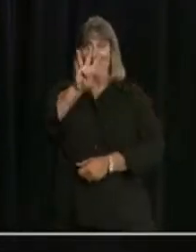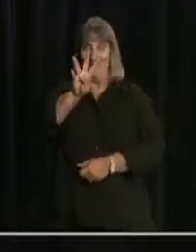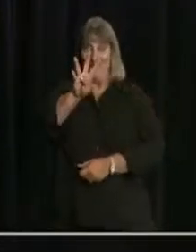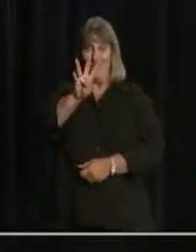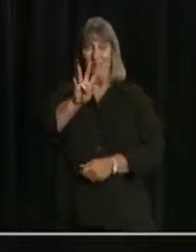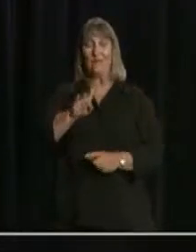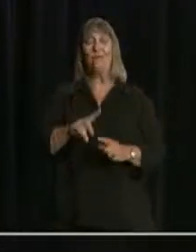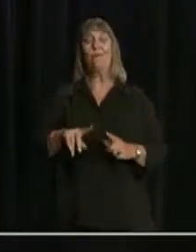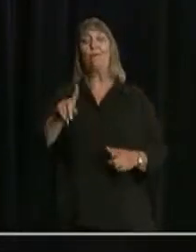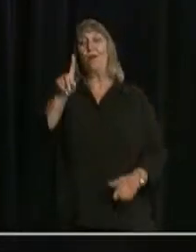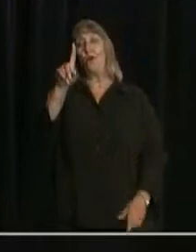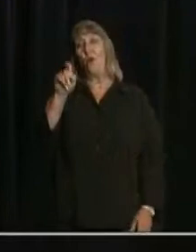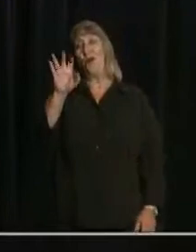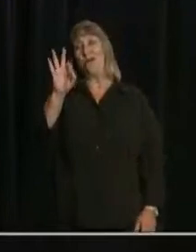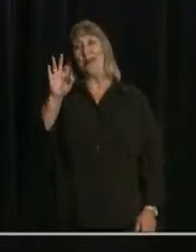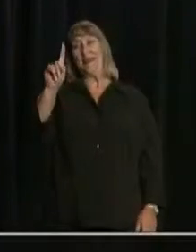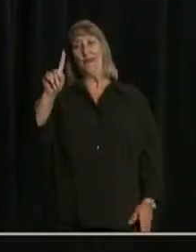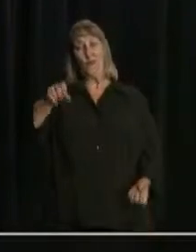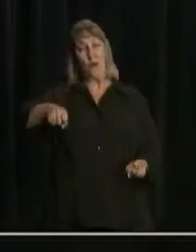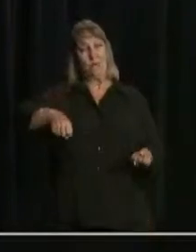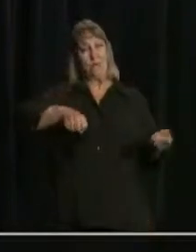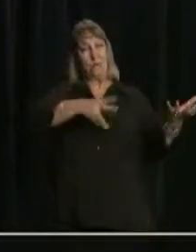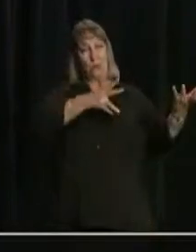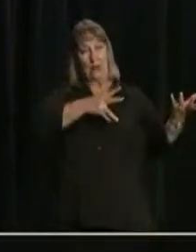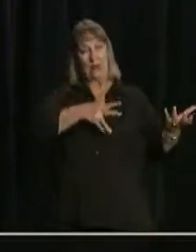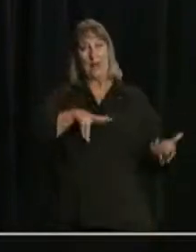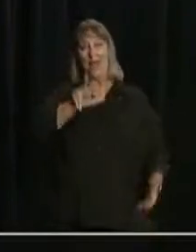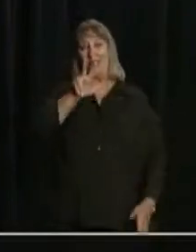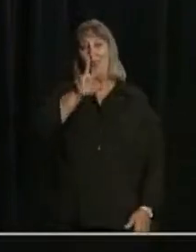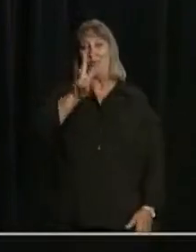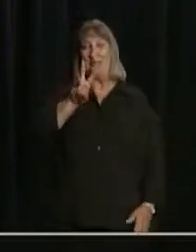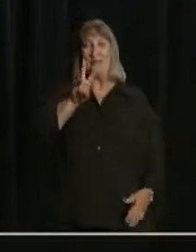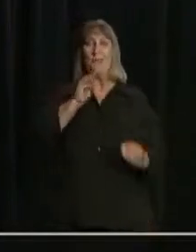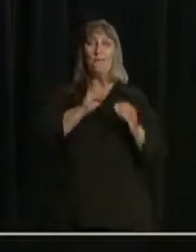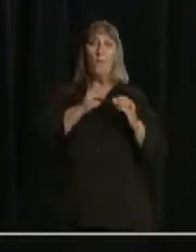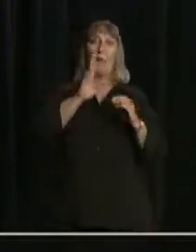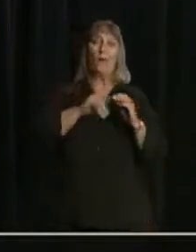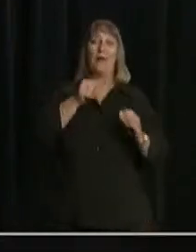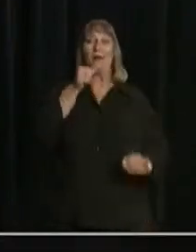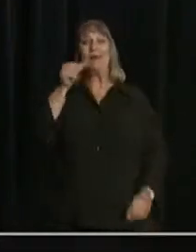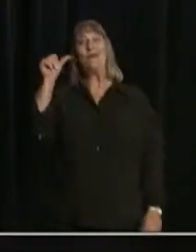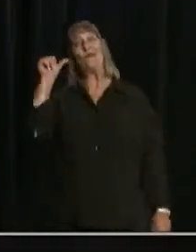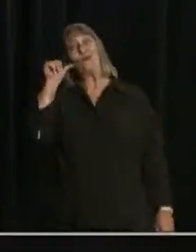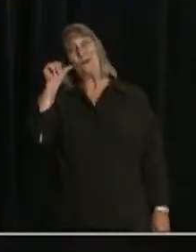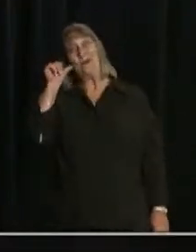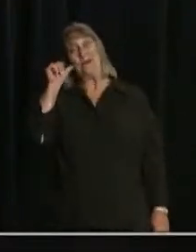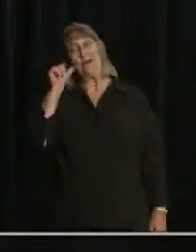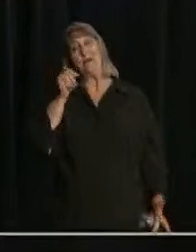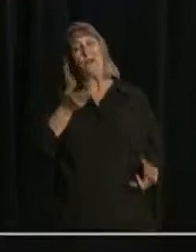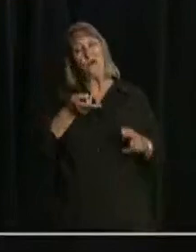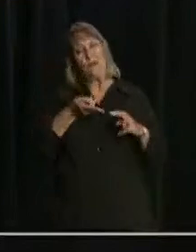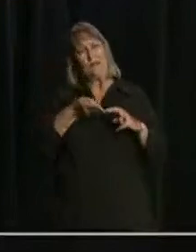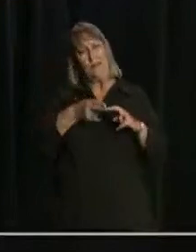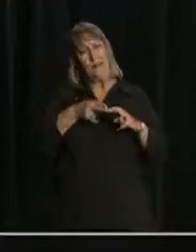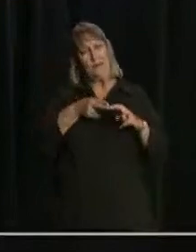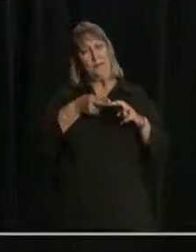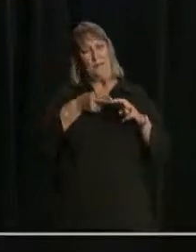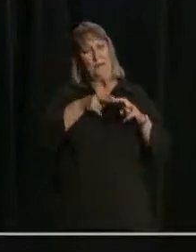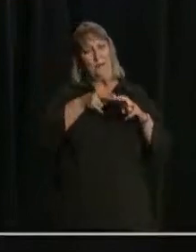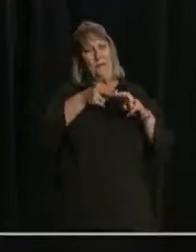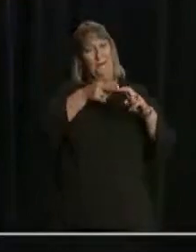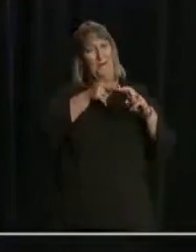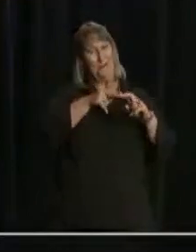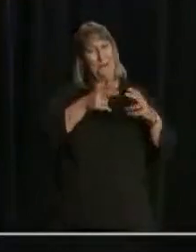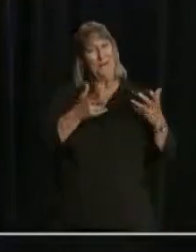had 191 go in, which is 36 more than the day before, so it doesn't look like this thing